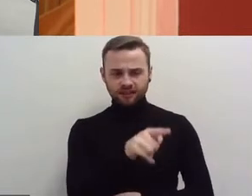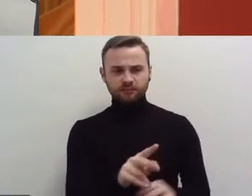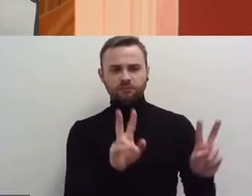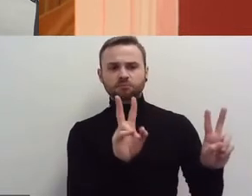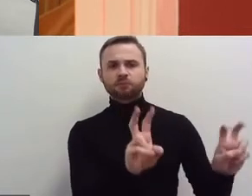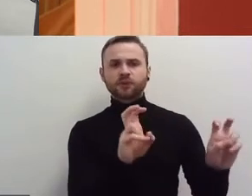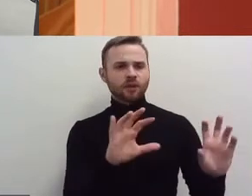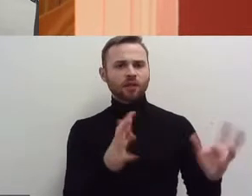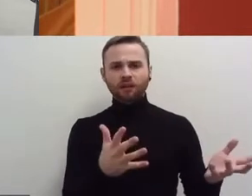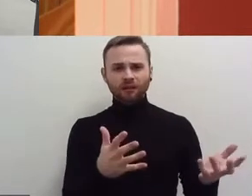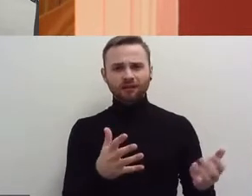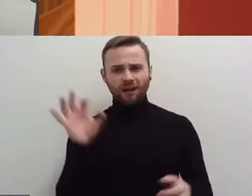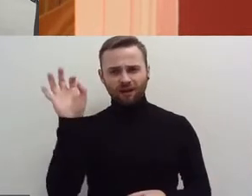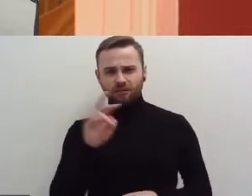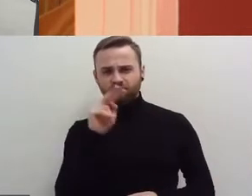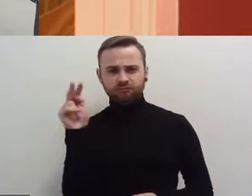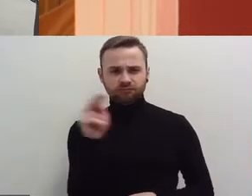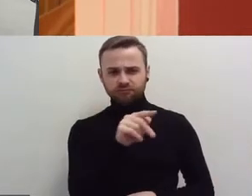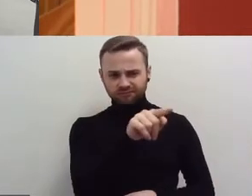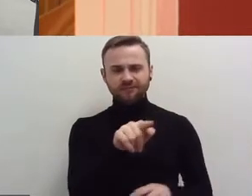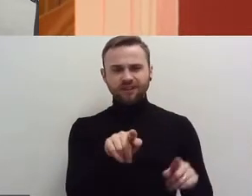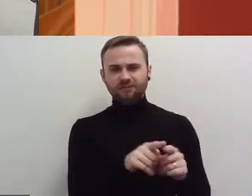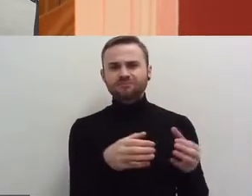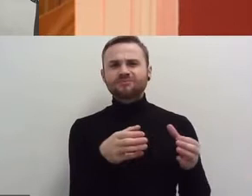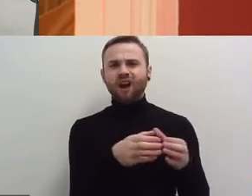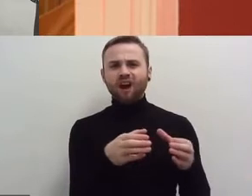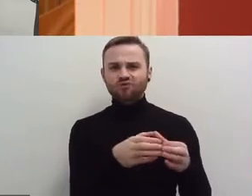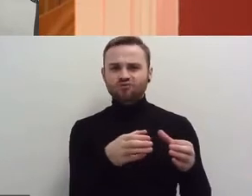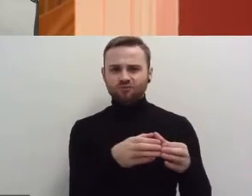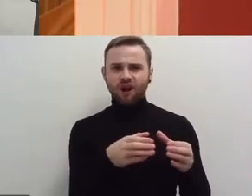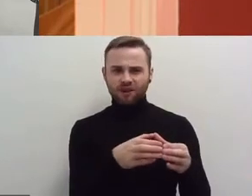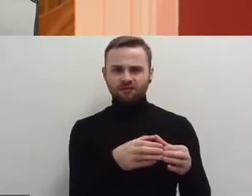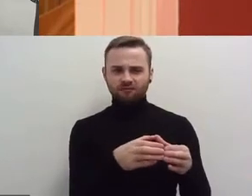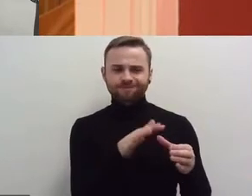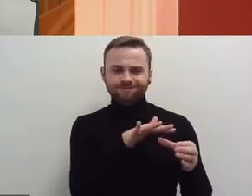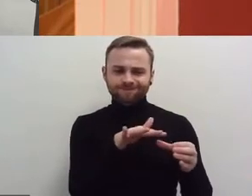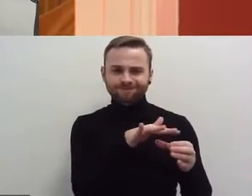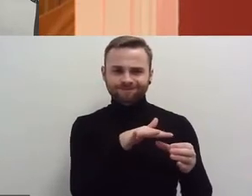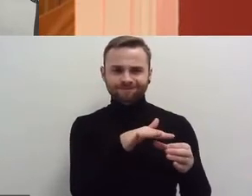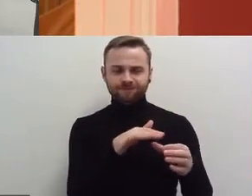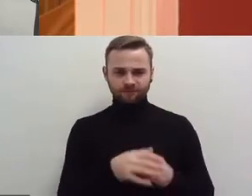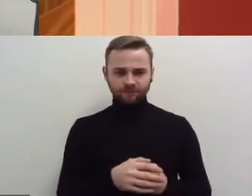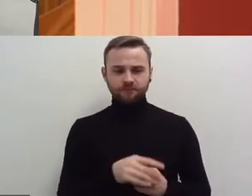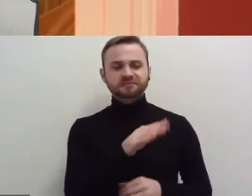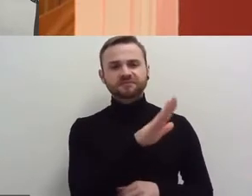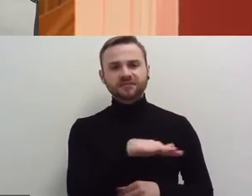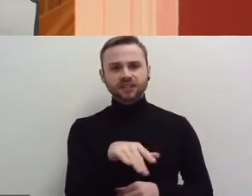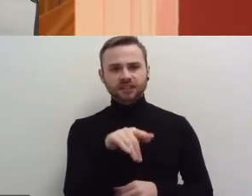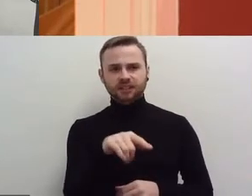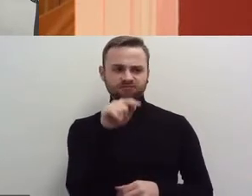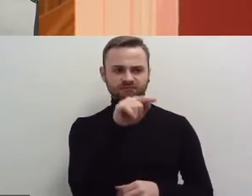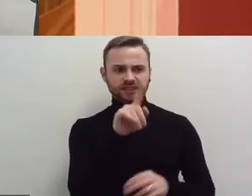like someone that is not right, they feel